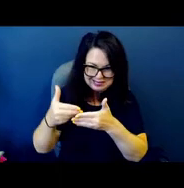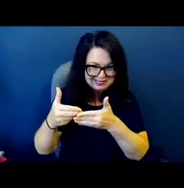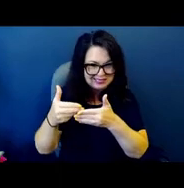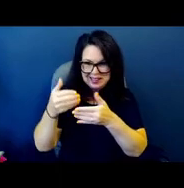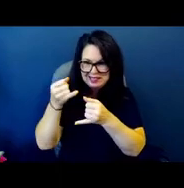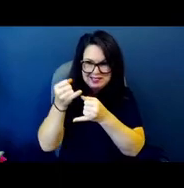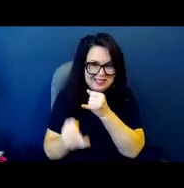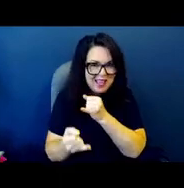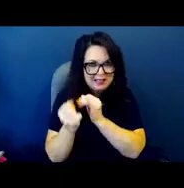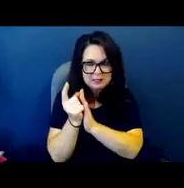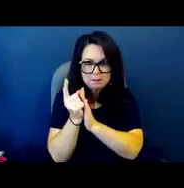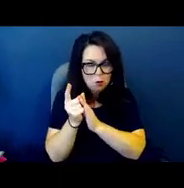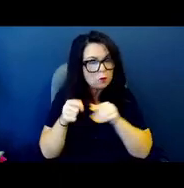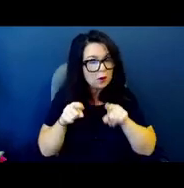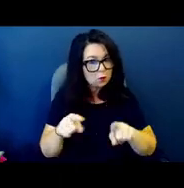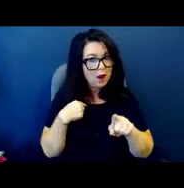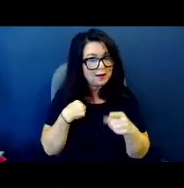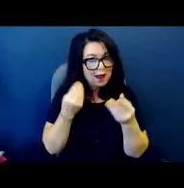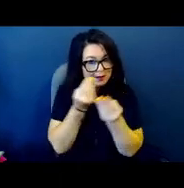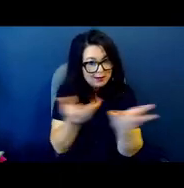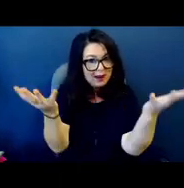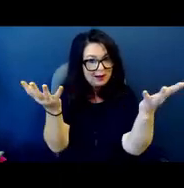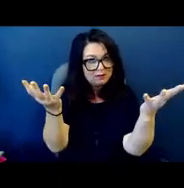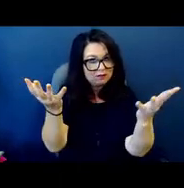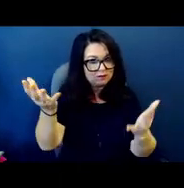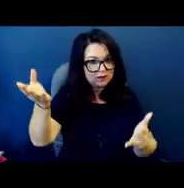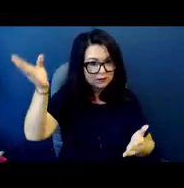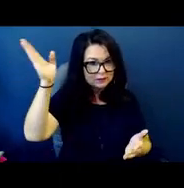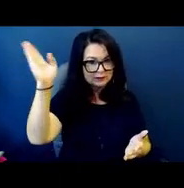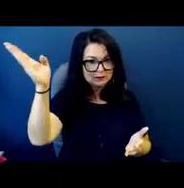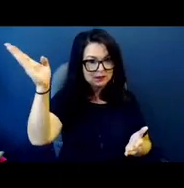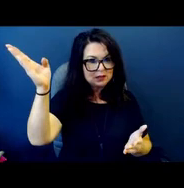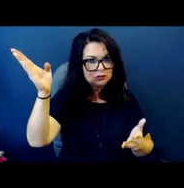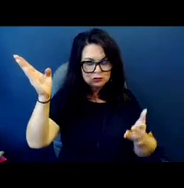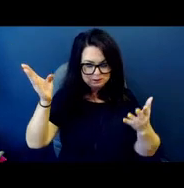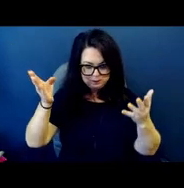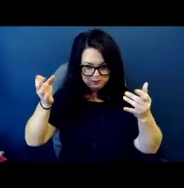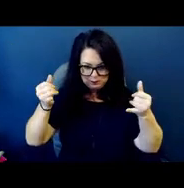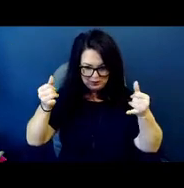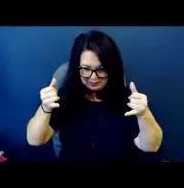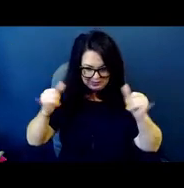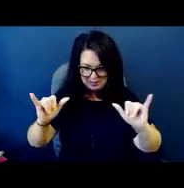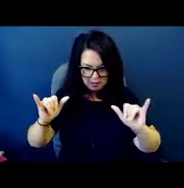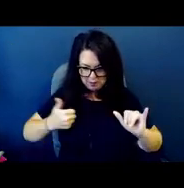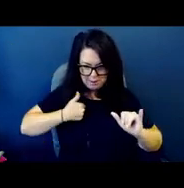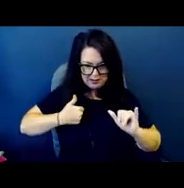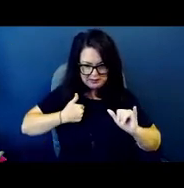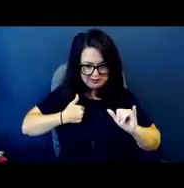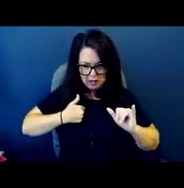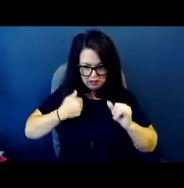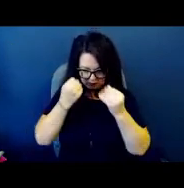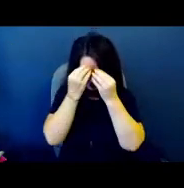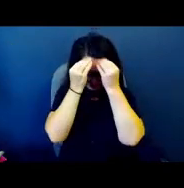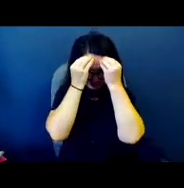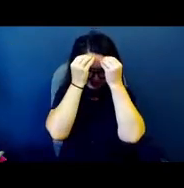was giving that speech, so having still negative thoughts, honestly, running